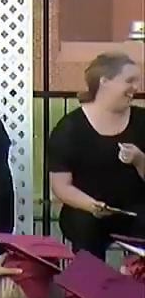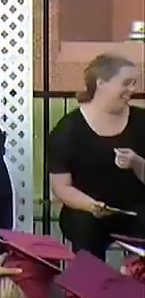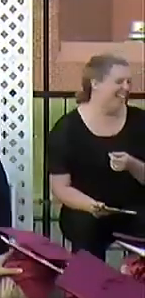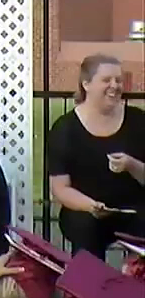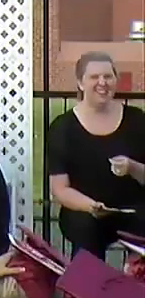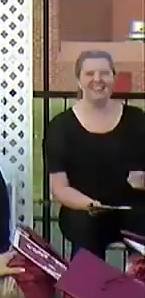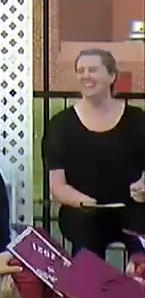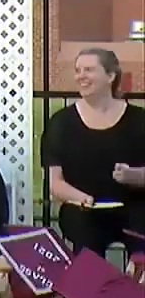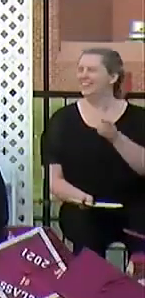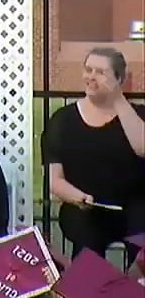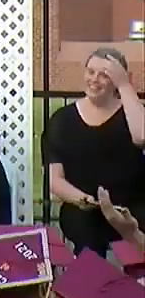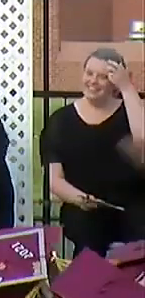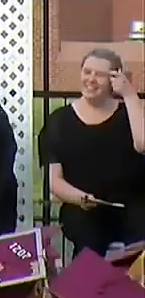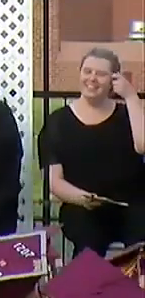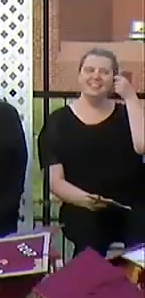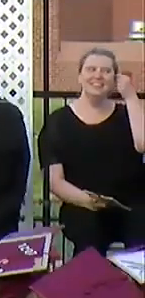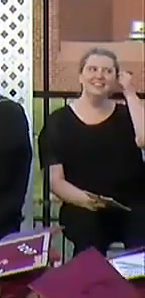this? Woohoo!